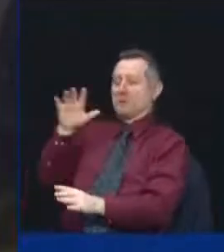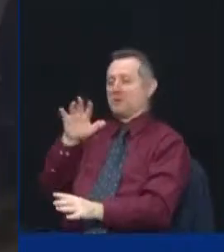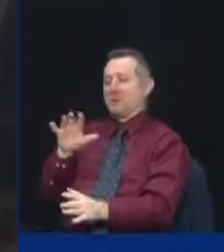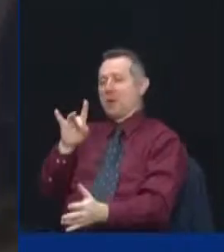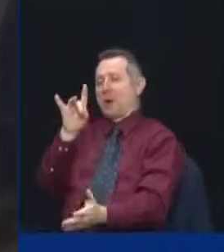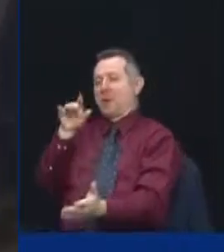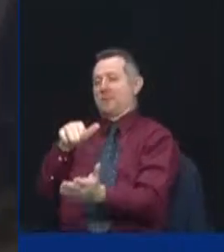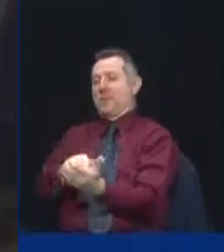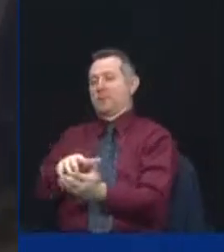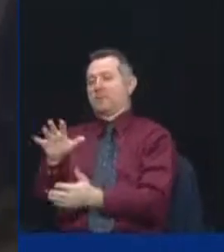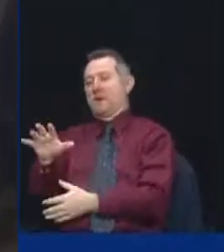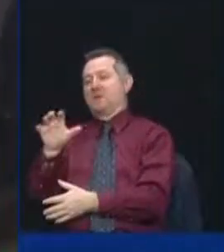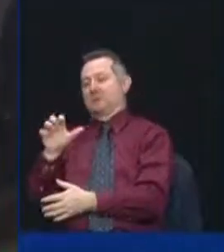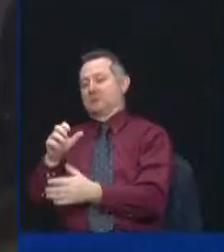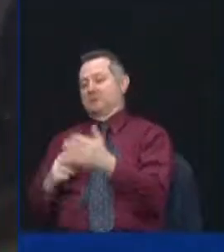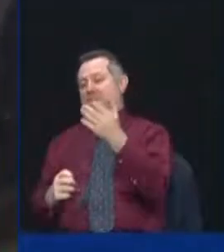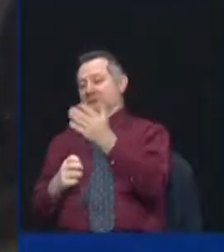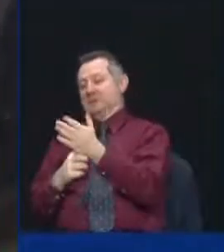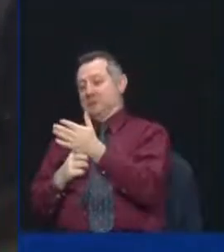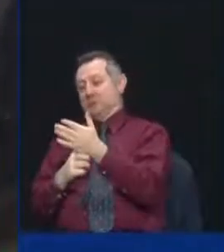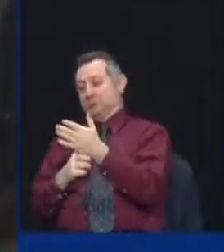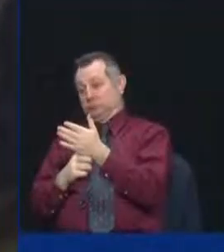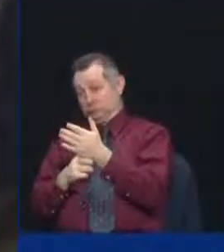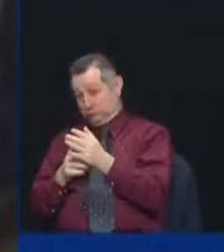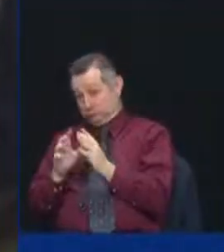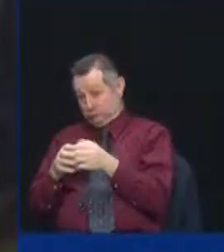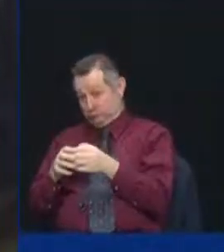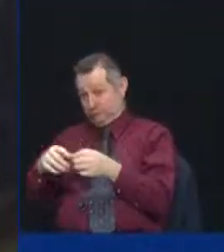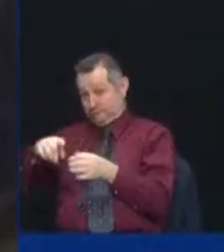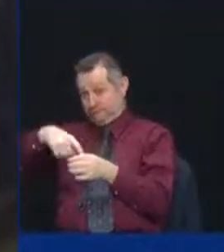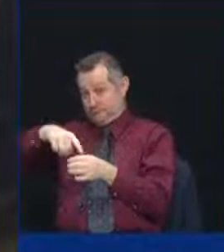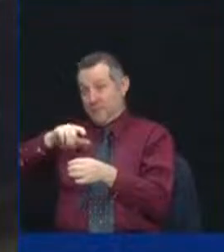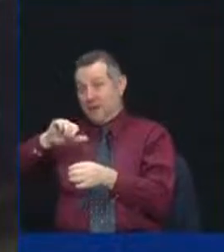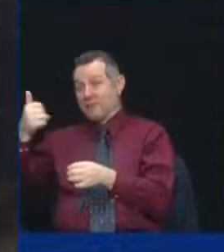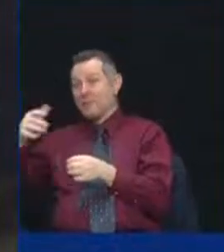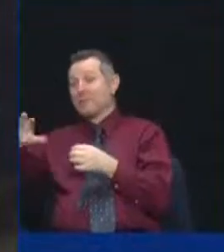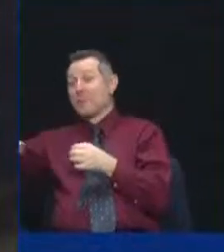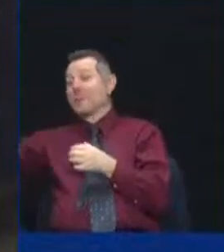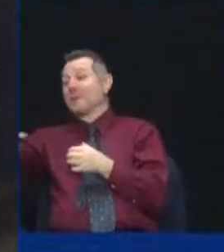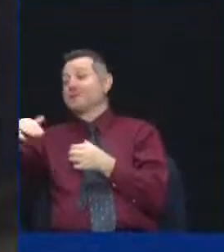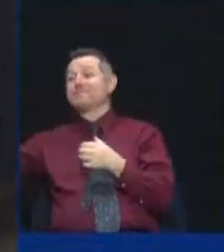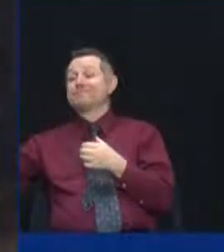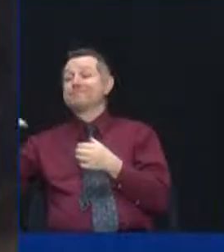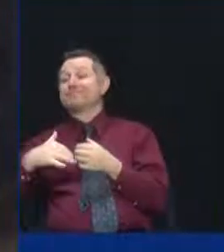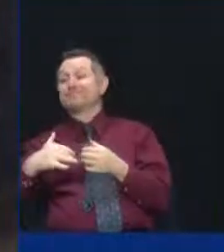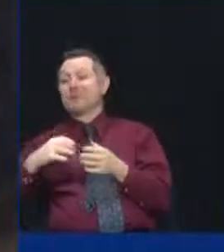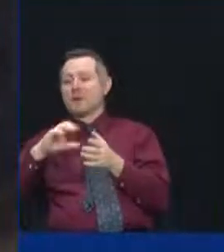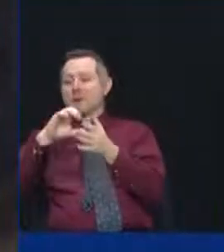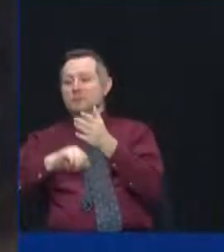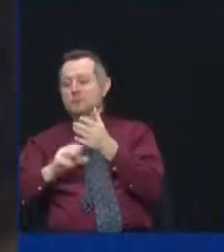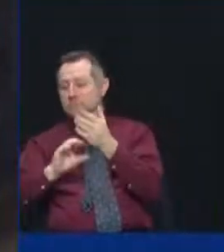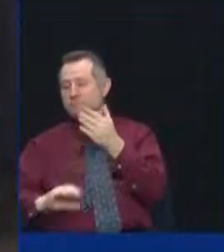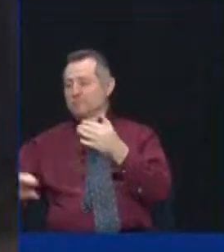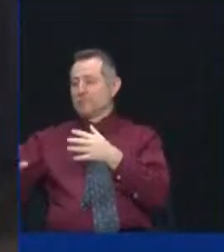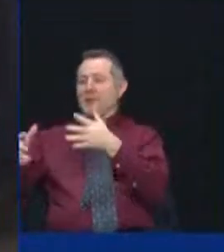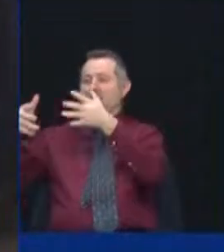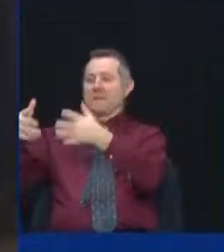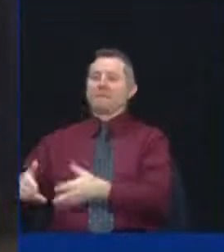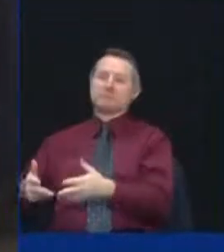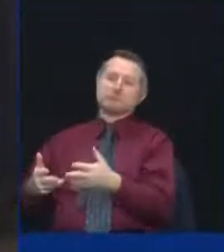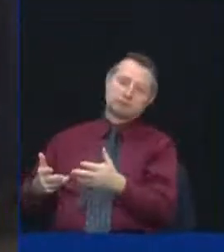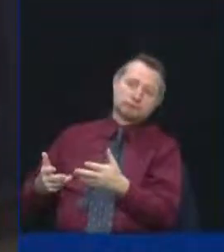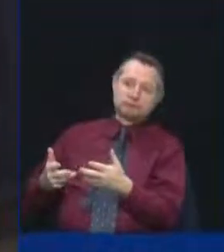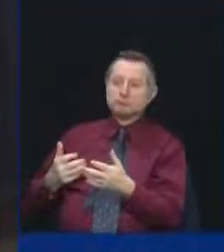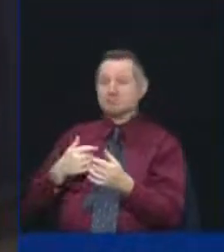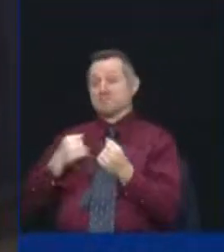for visiting team and so forth, we're down to about 8,000. Most of those tickets have been purchased by season